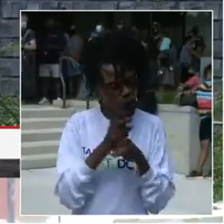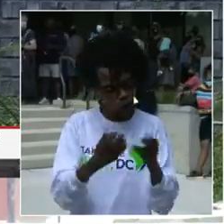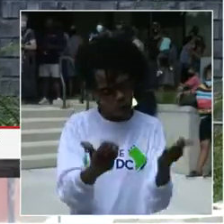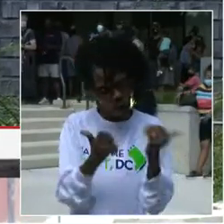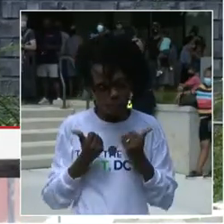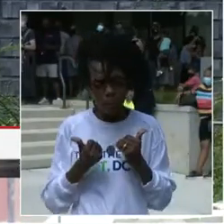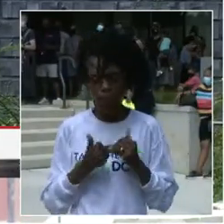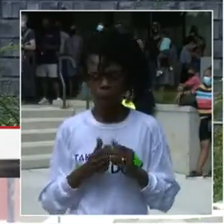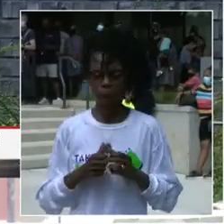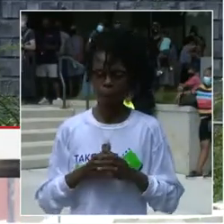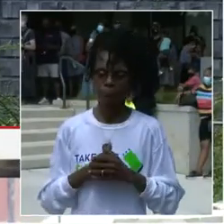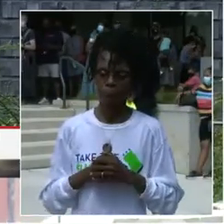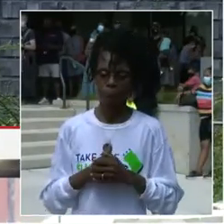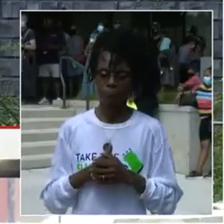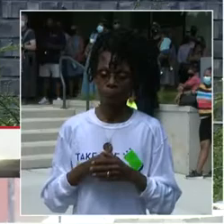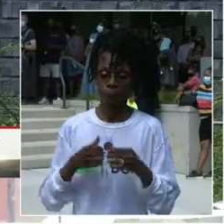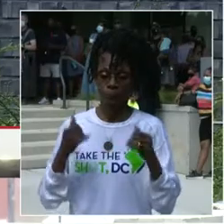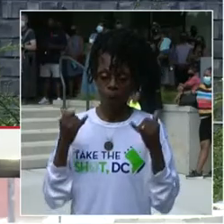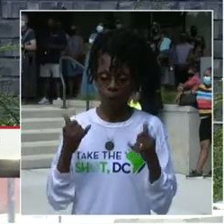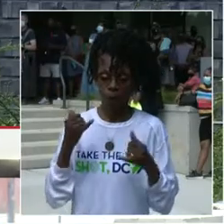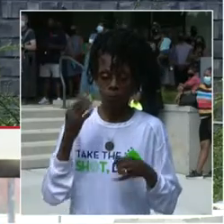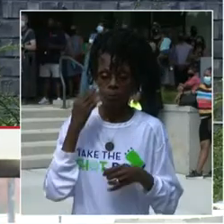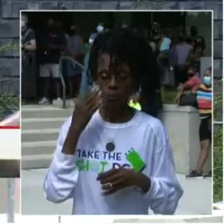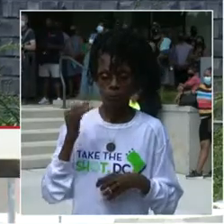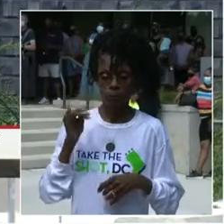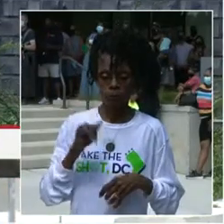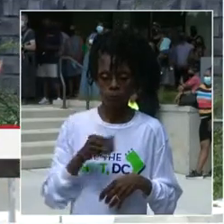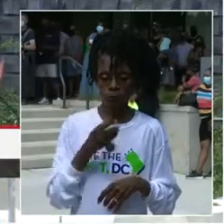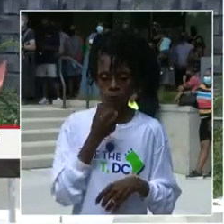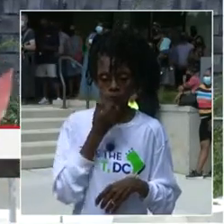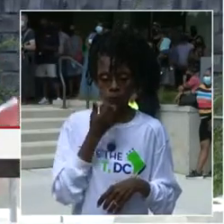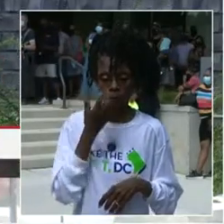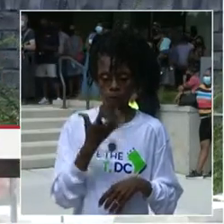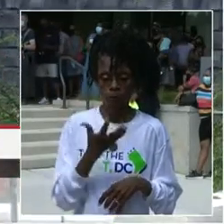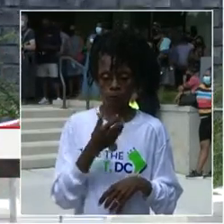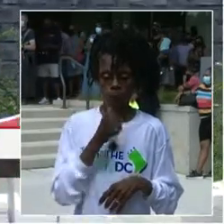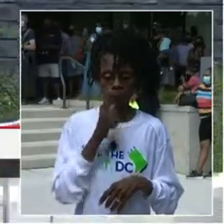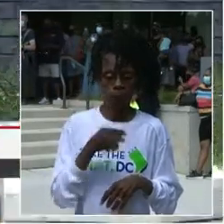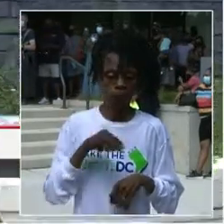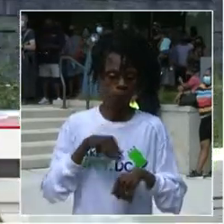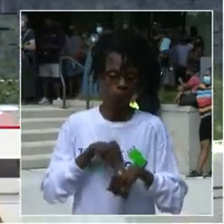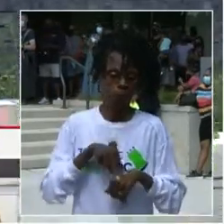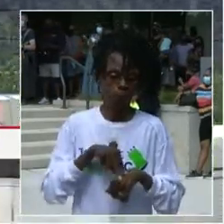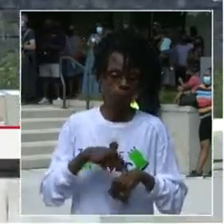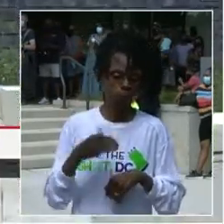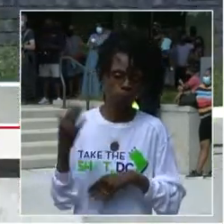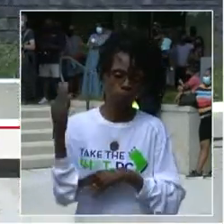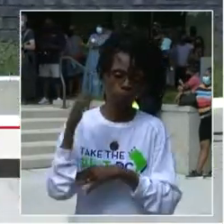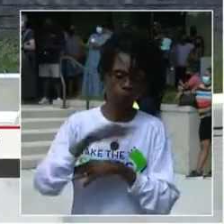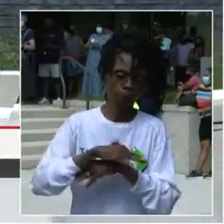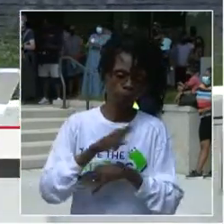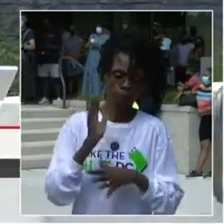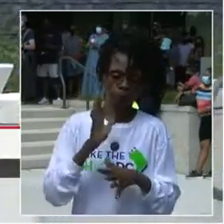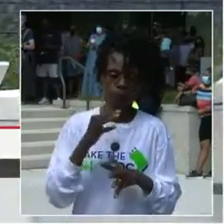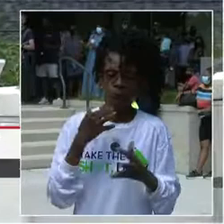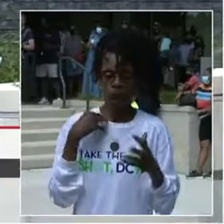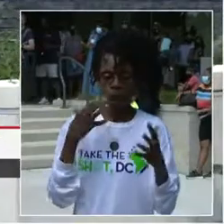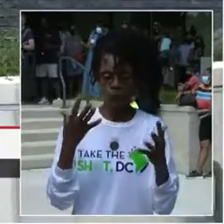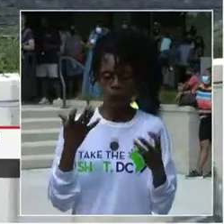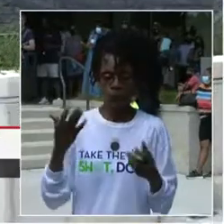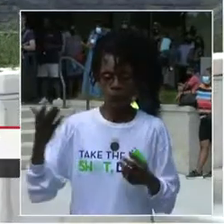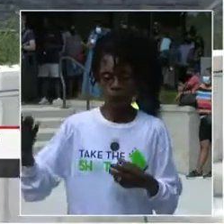And now, I know it's warm out here. I'm not going to stay here long, but I would like to welcome one of our